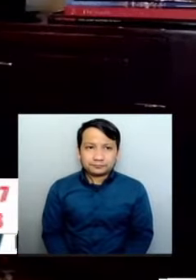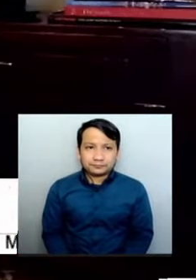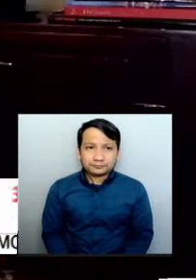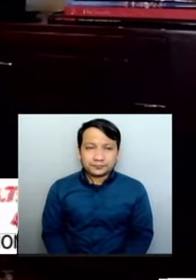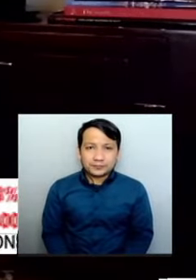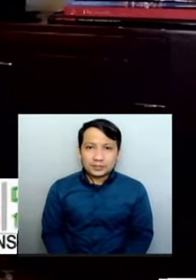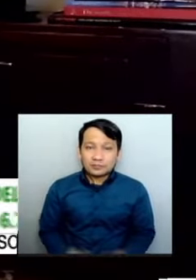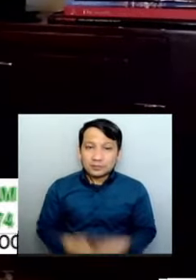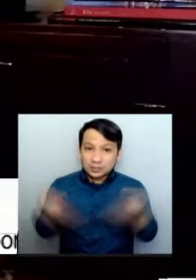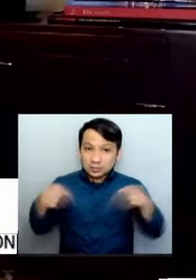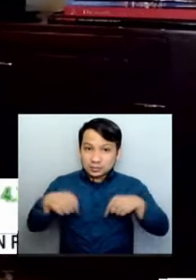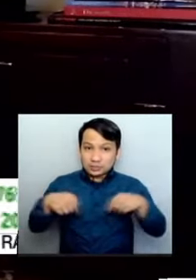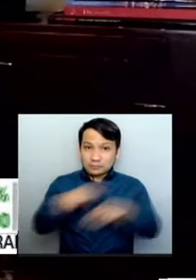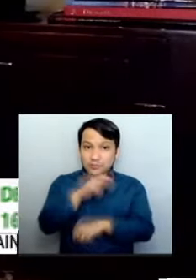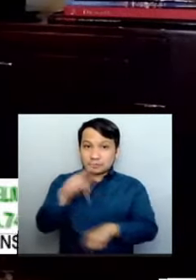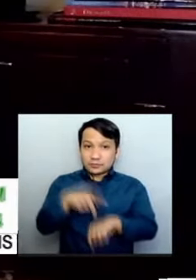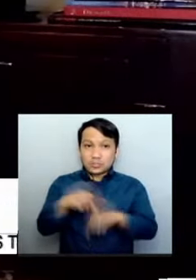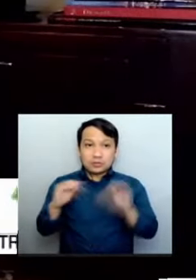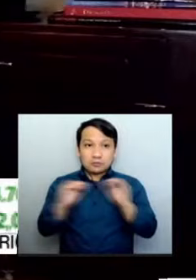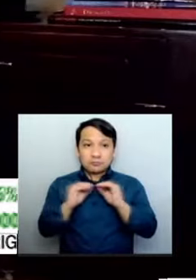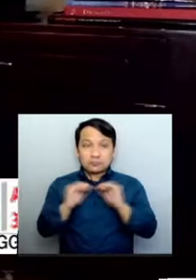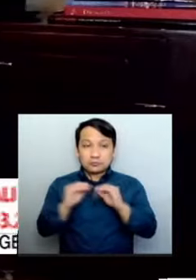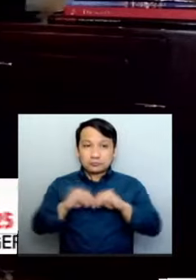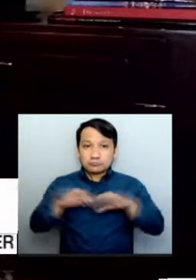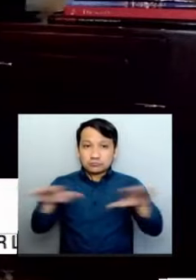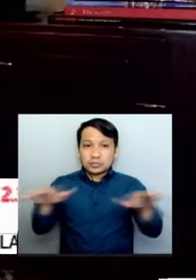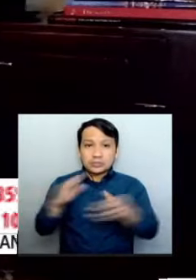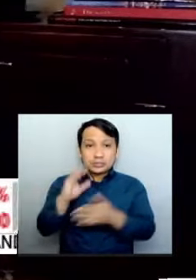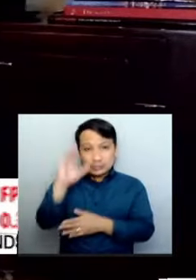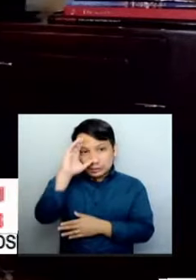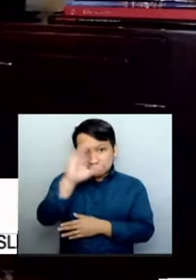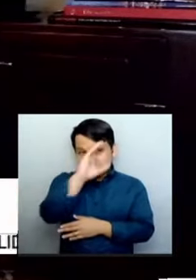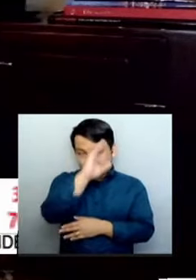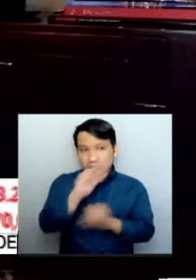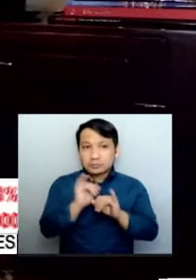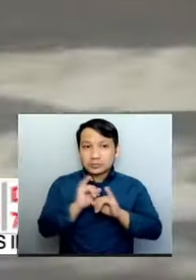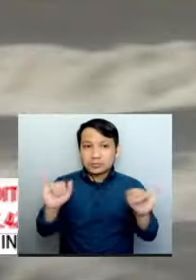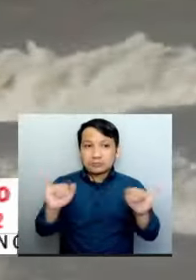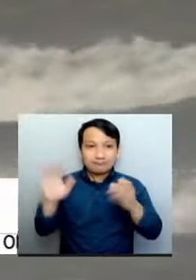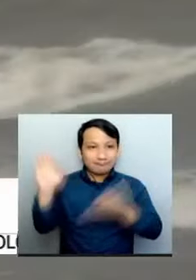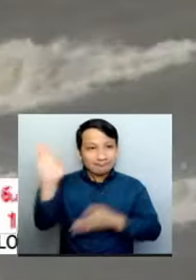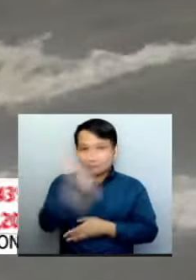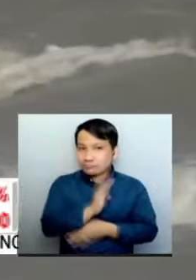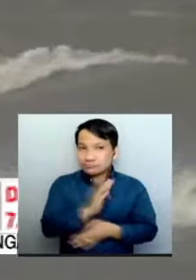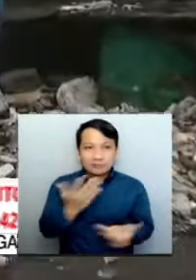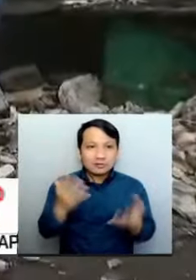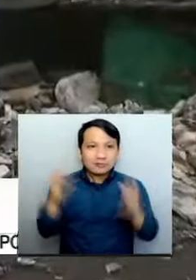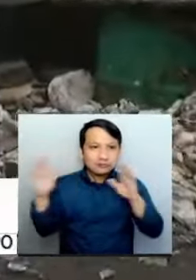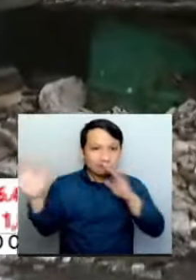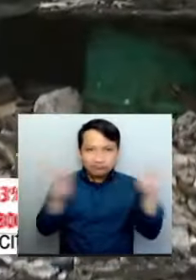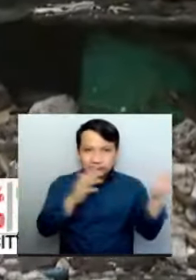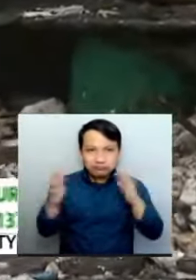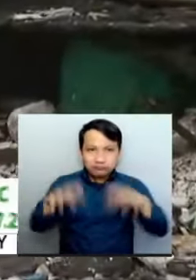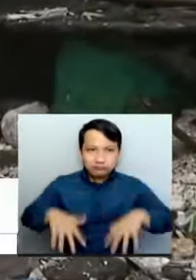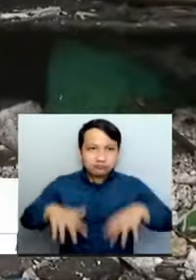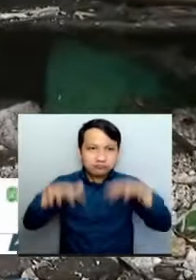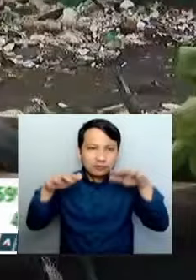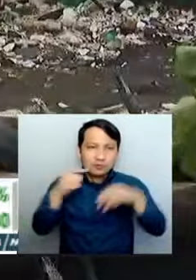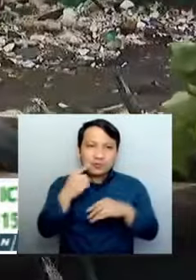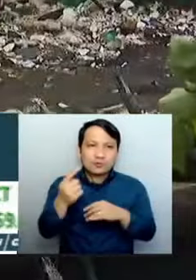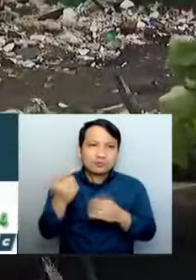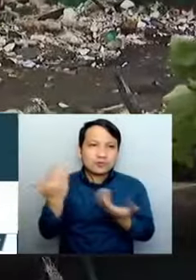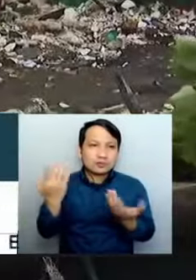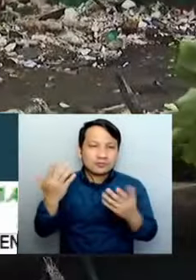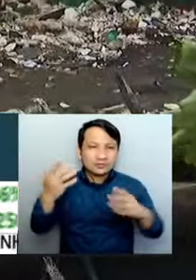Here in the Philippines, more coastal communities in Cavite suffered destruction brought about by strong waves whipped up by the